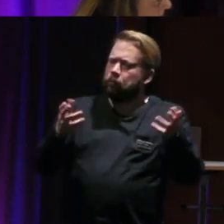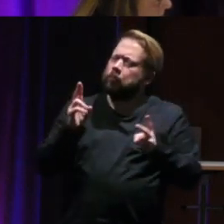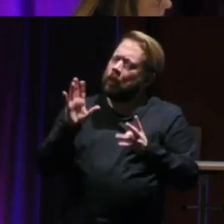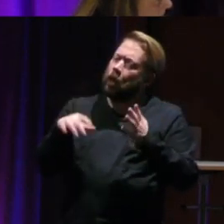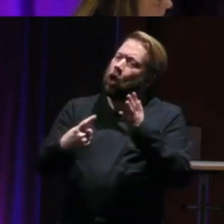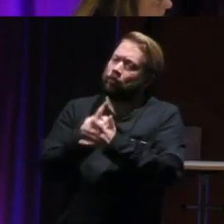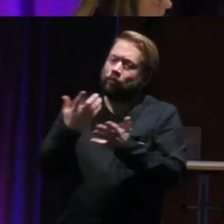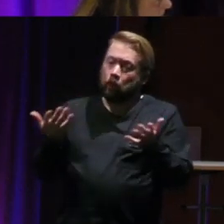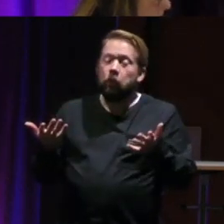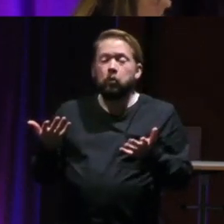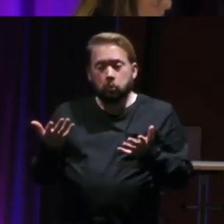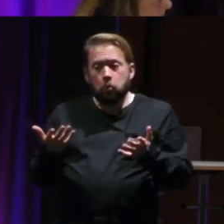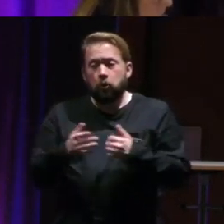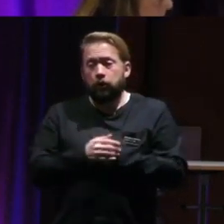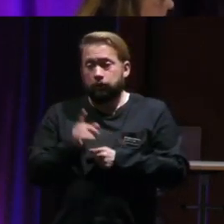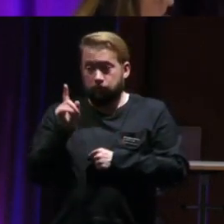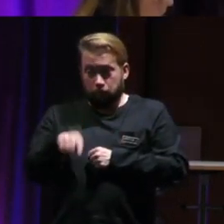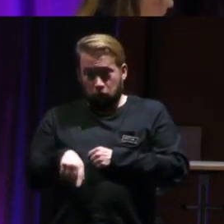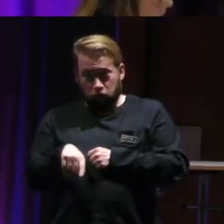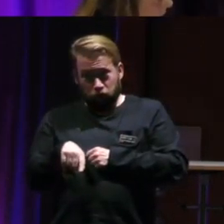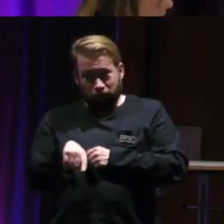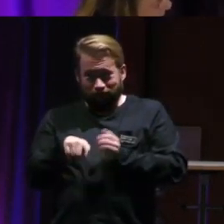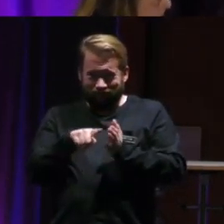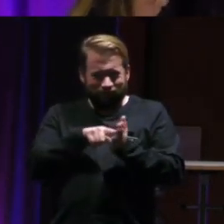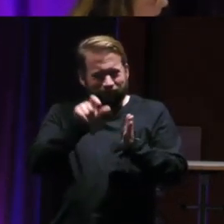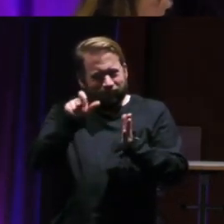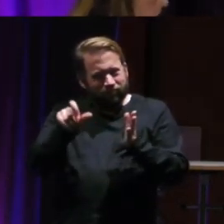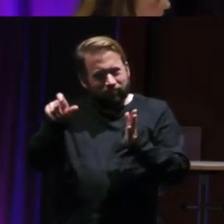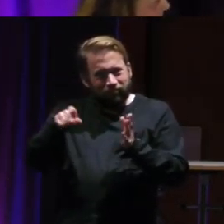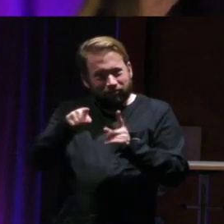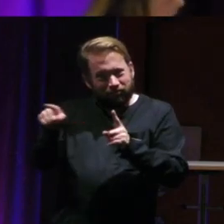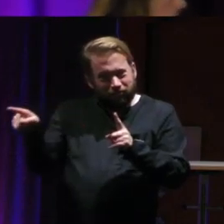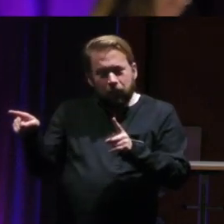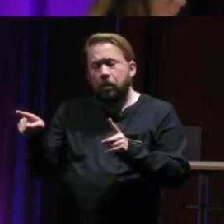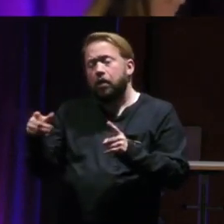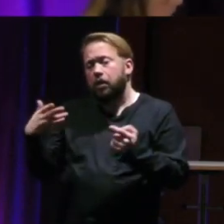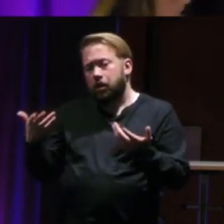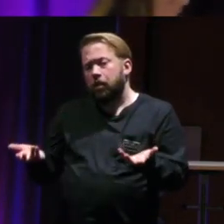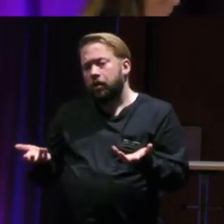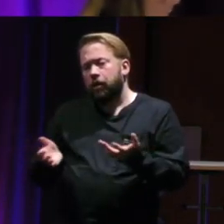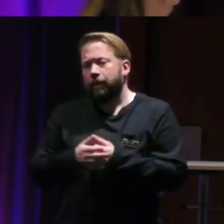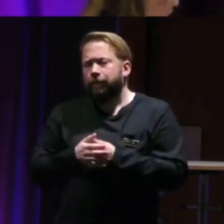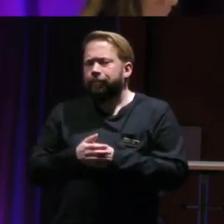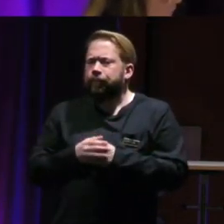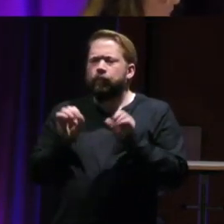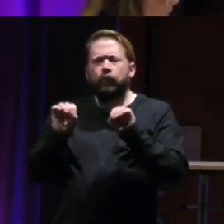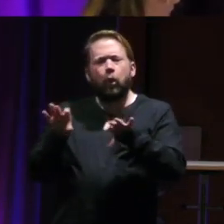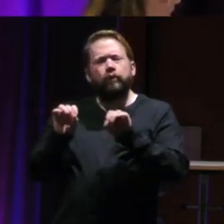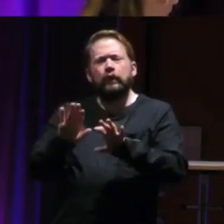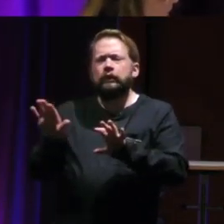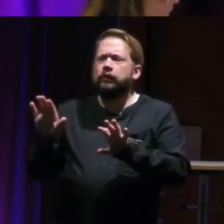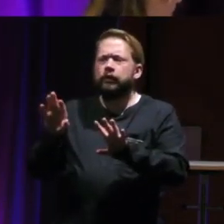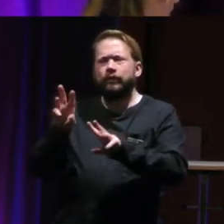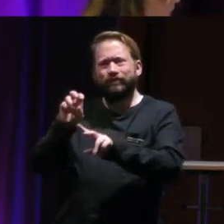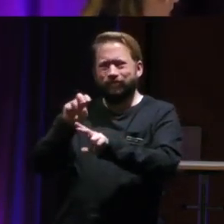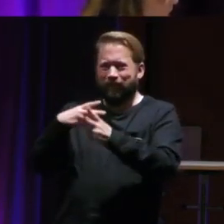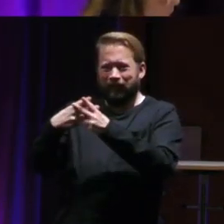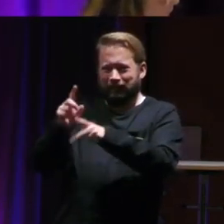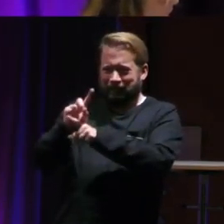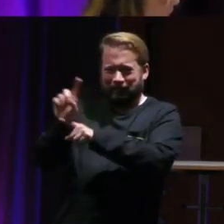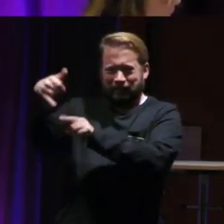for some people that means a change of their imprisonment to home arrest, is just, I mean, it's